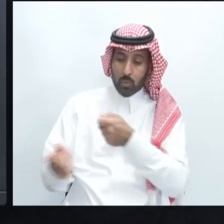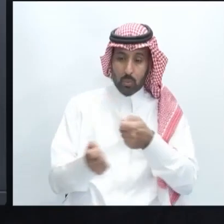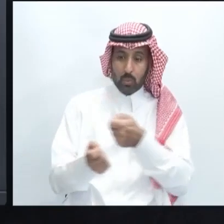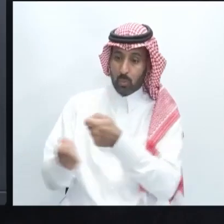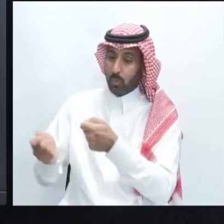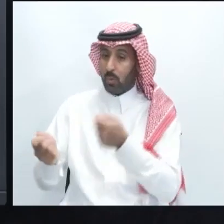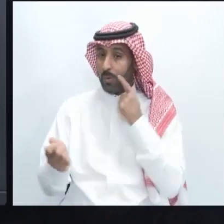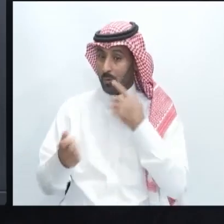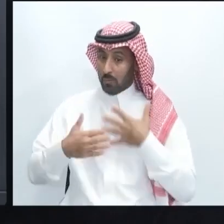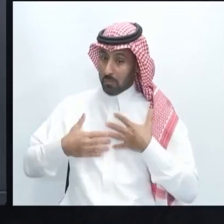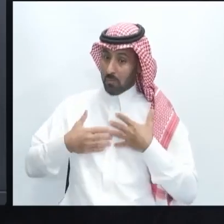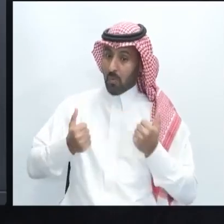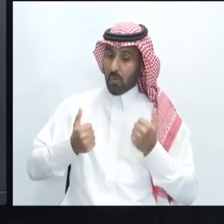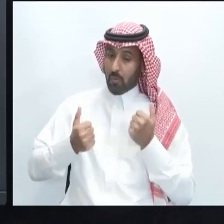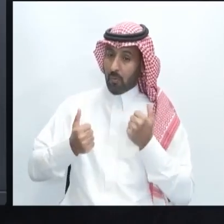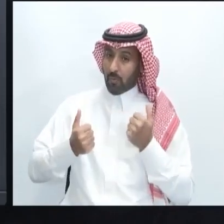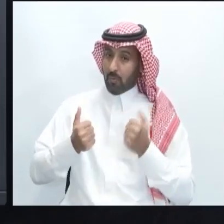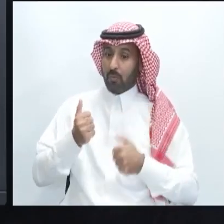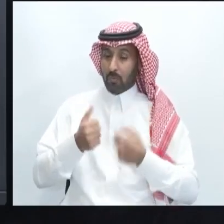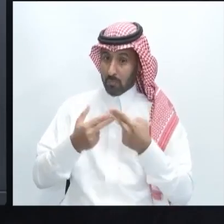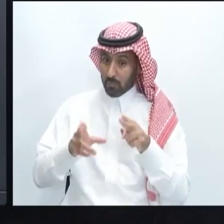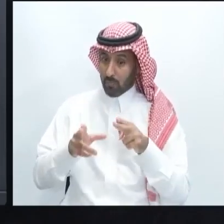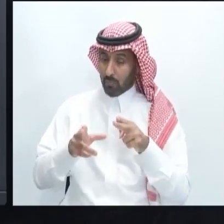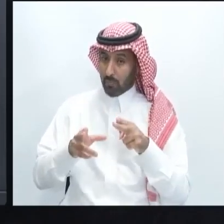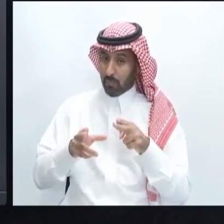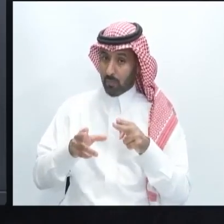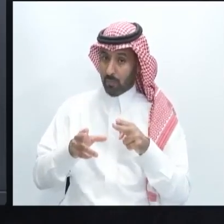satisfied? Yes or no? Firefighters?